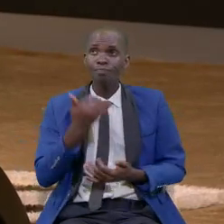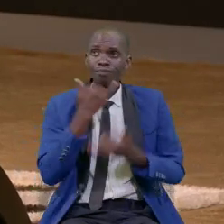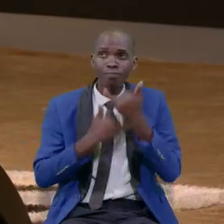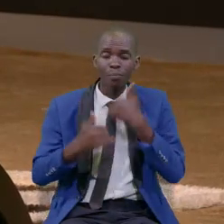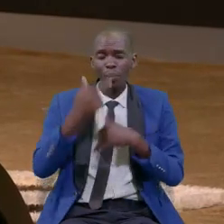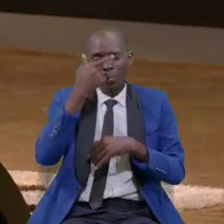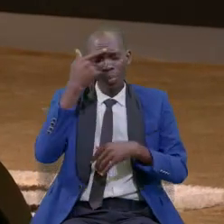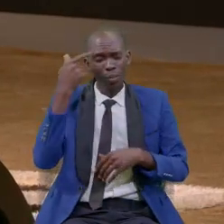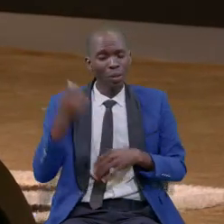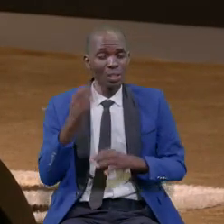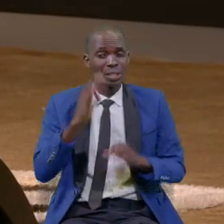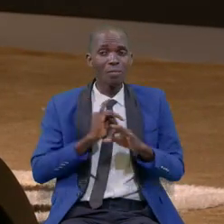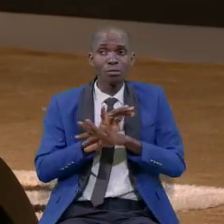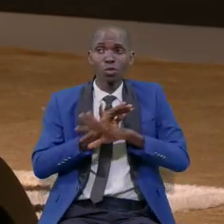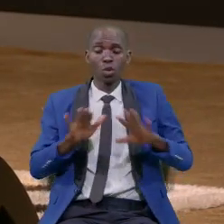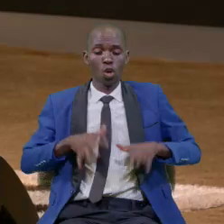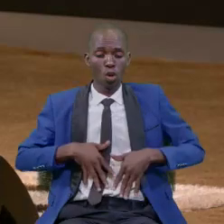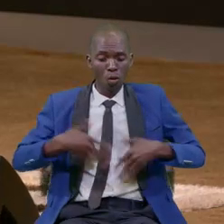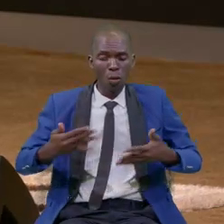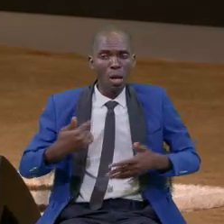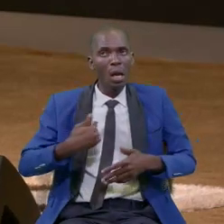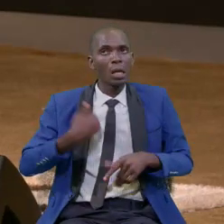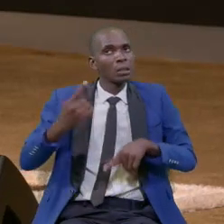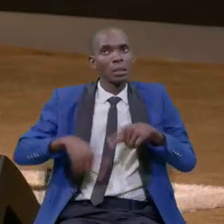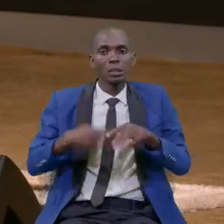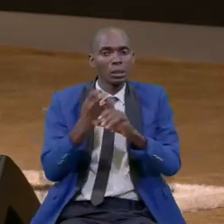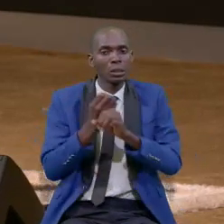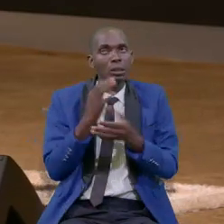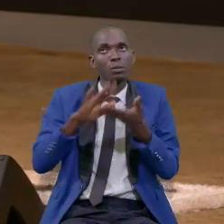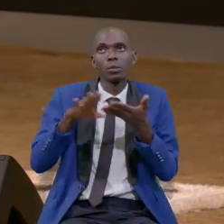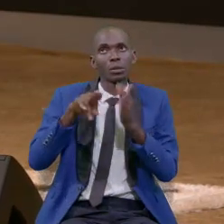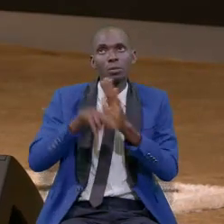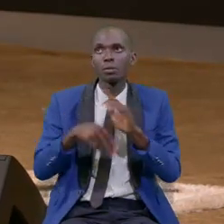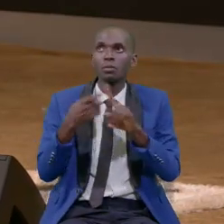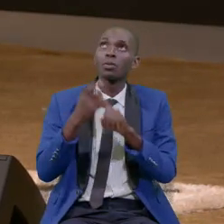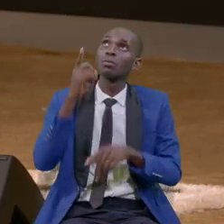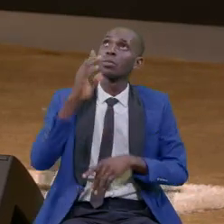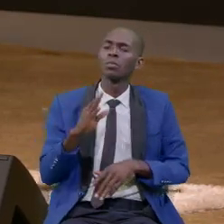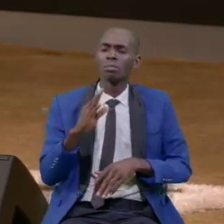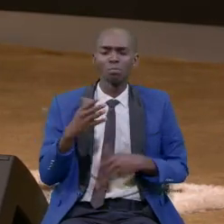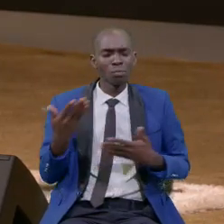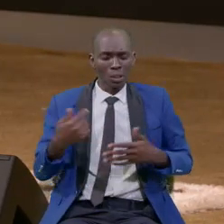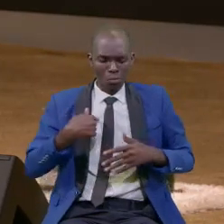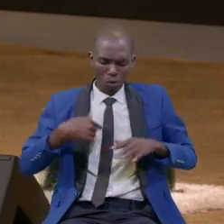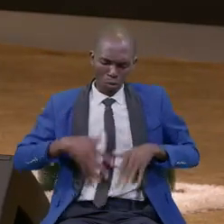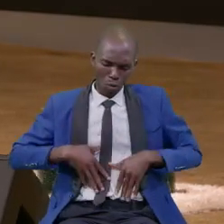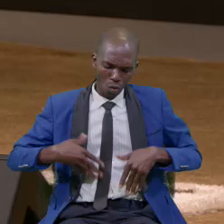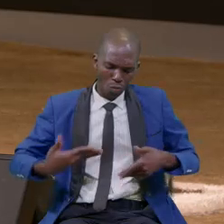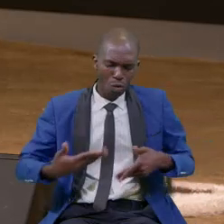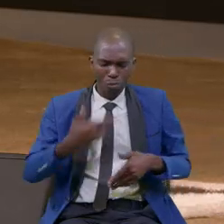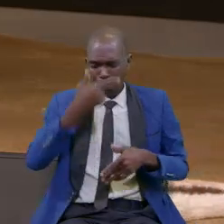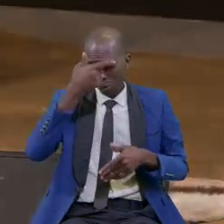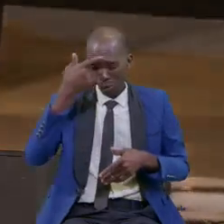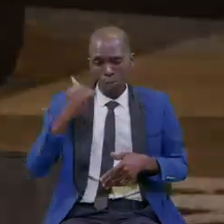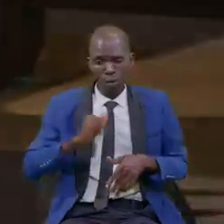because if I don't confess, I'll not be forgiven. I'm confessing with the purpose of